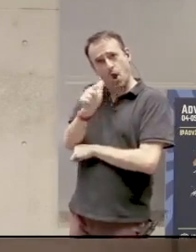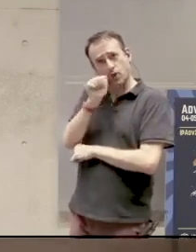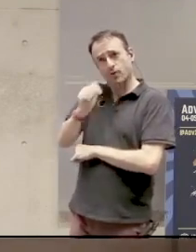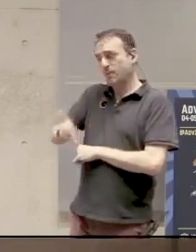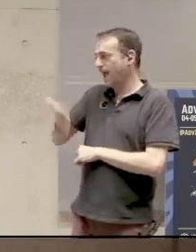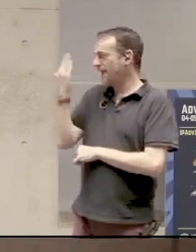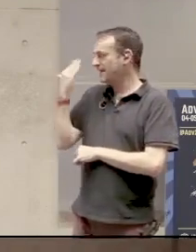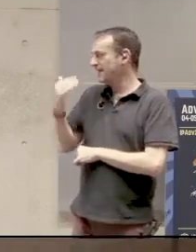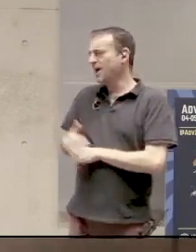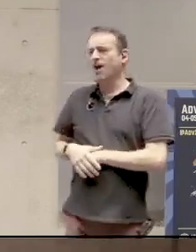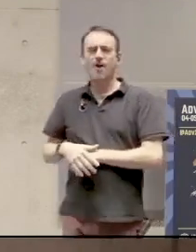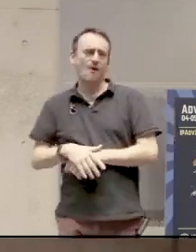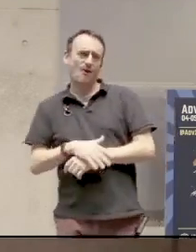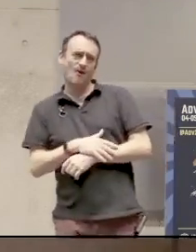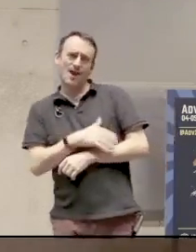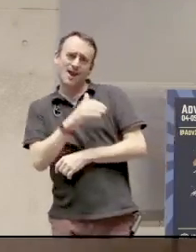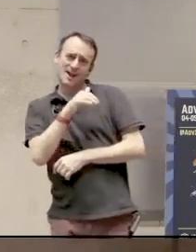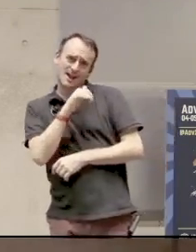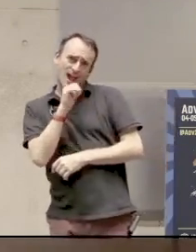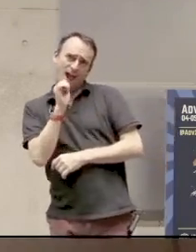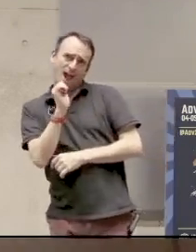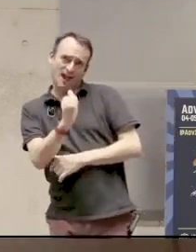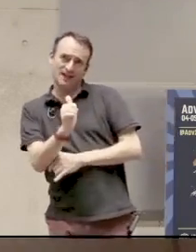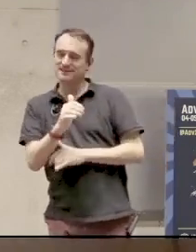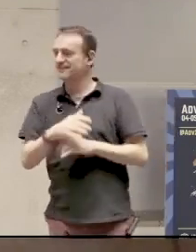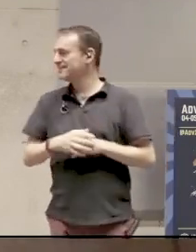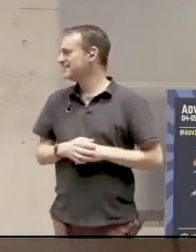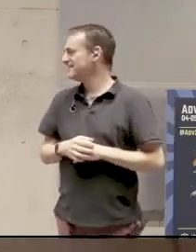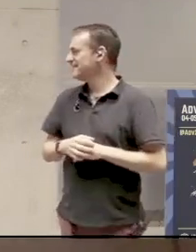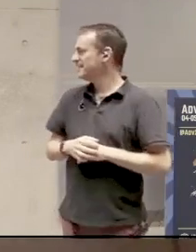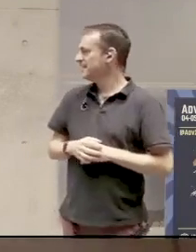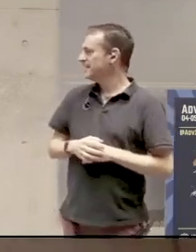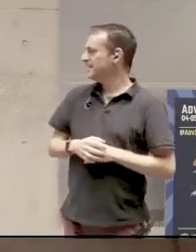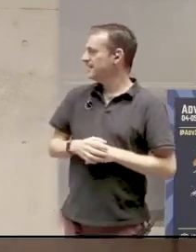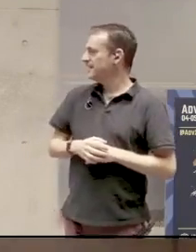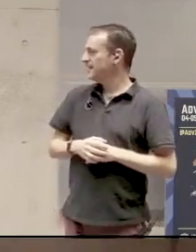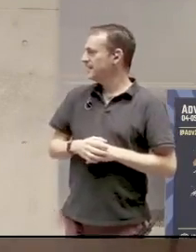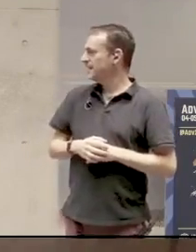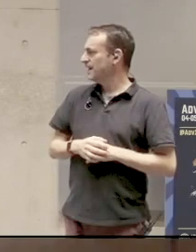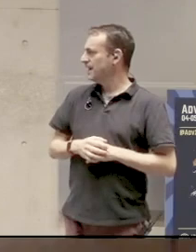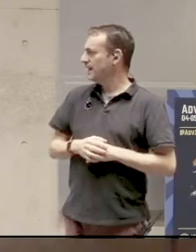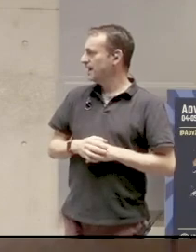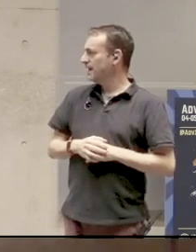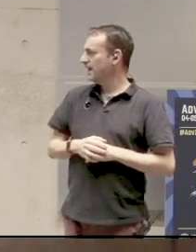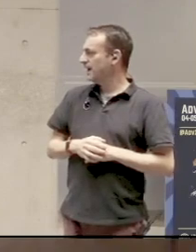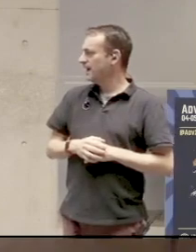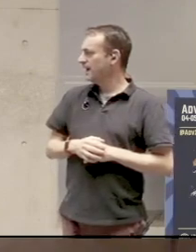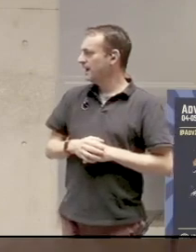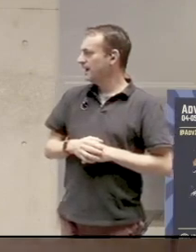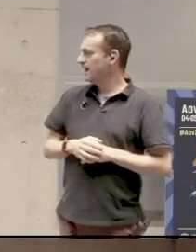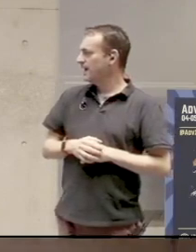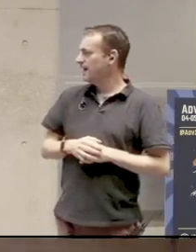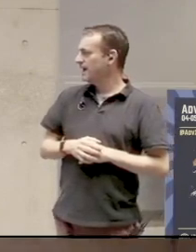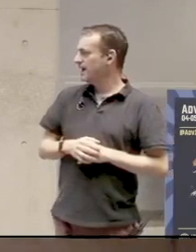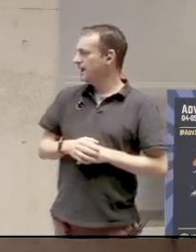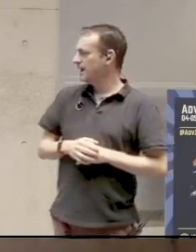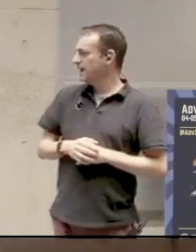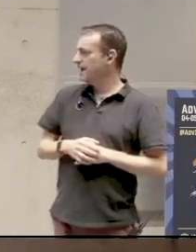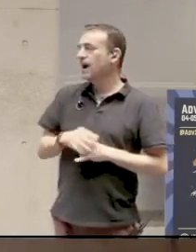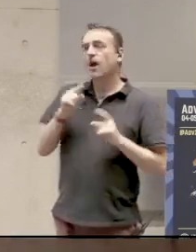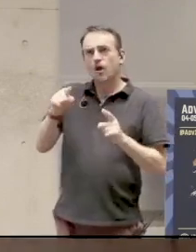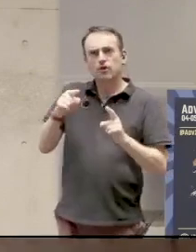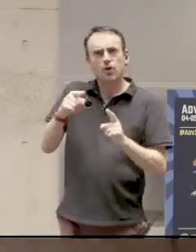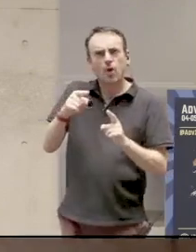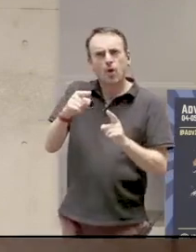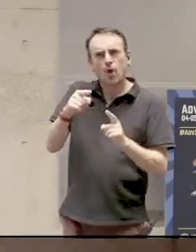Far too kind. Can I correct the pronouns there? They were cool. I'm sorry. It's either or. Is it either? Even both.